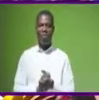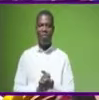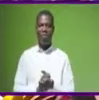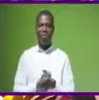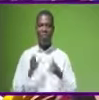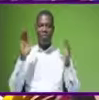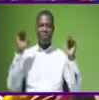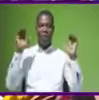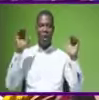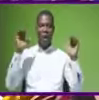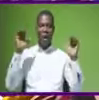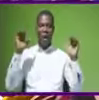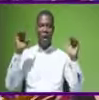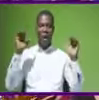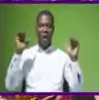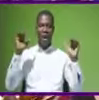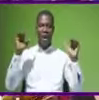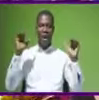bye bye.